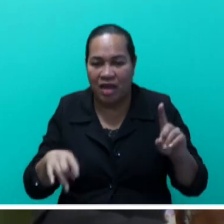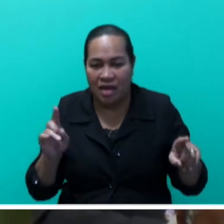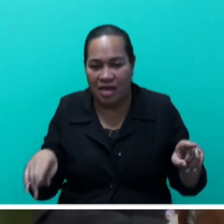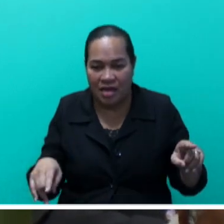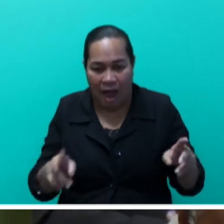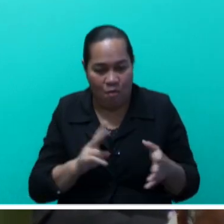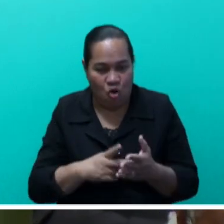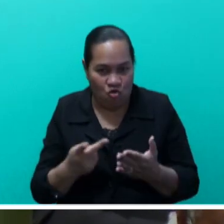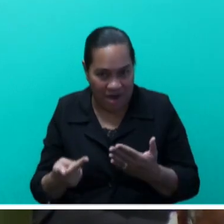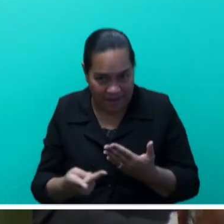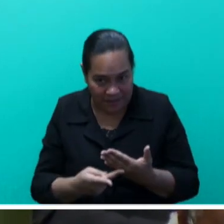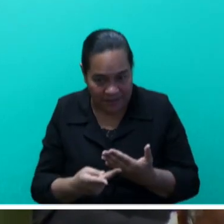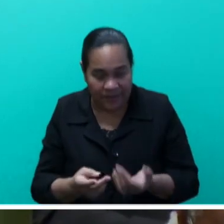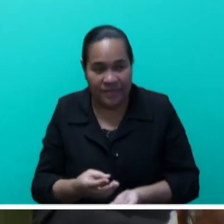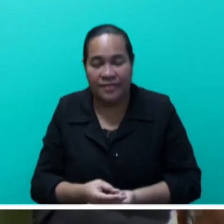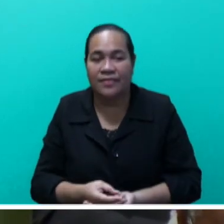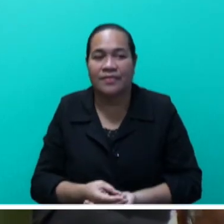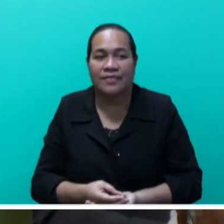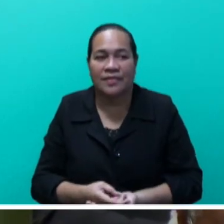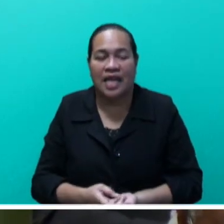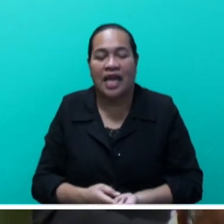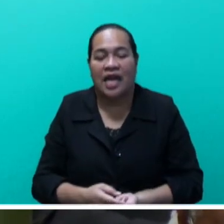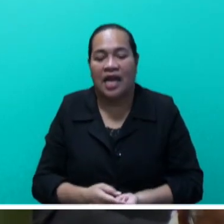assistance programs. They use